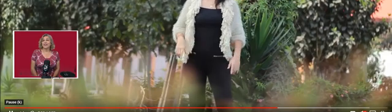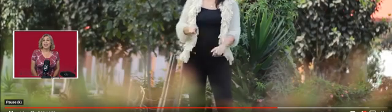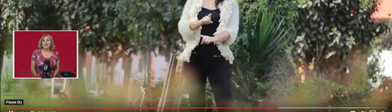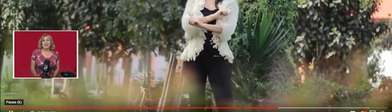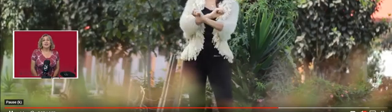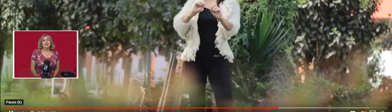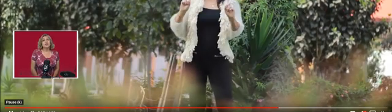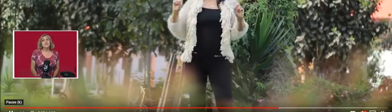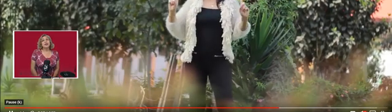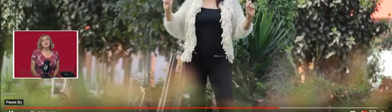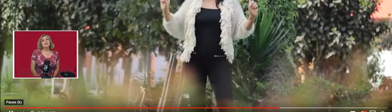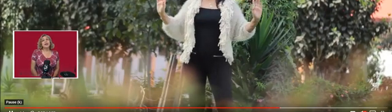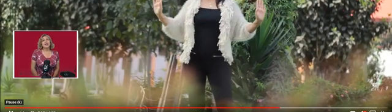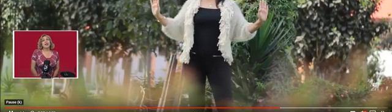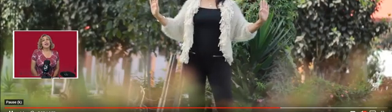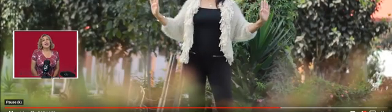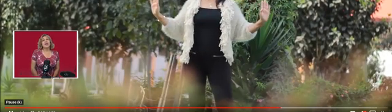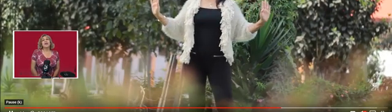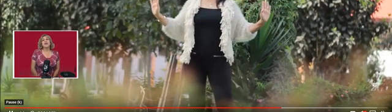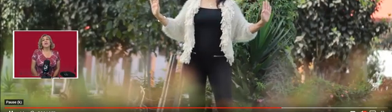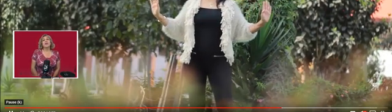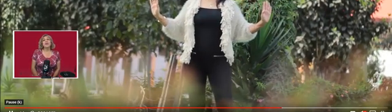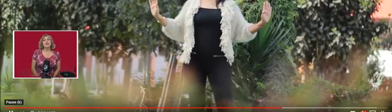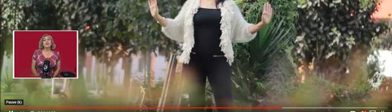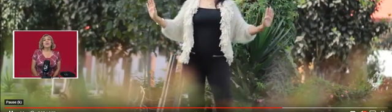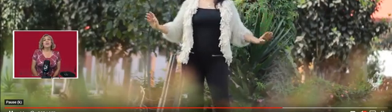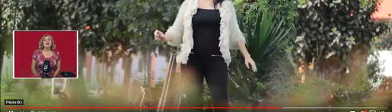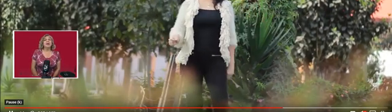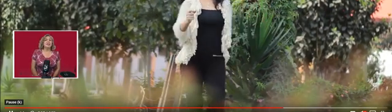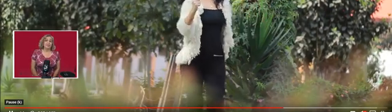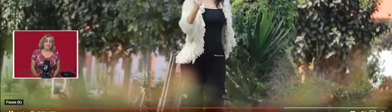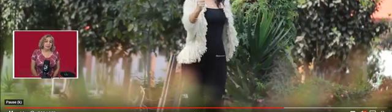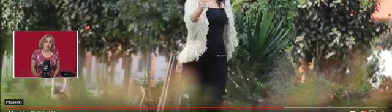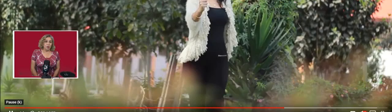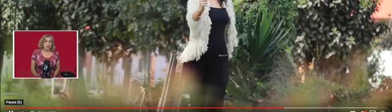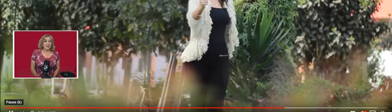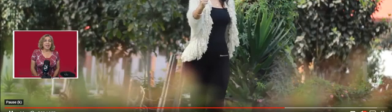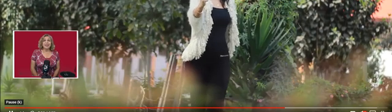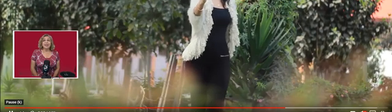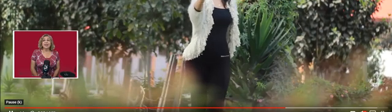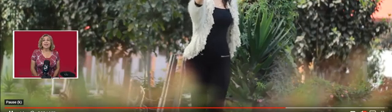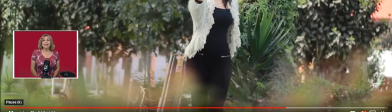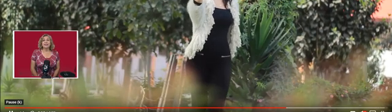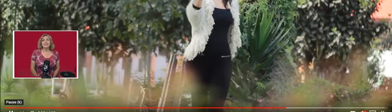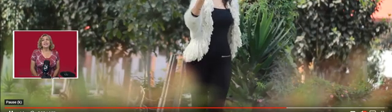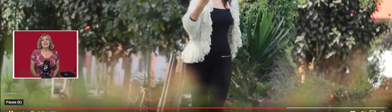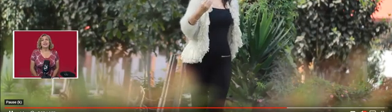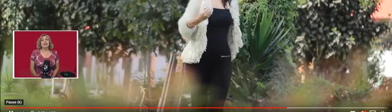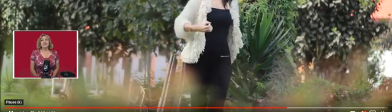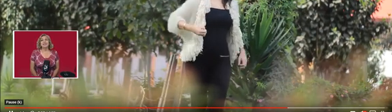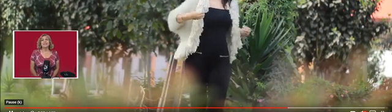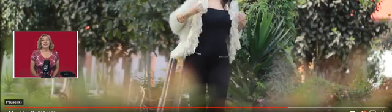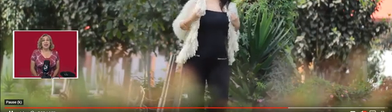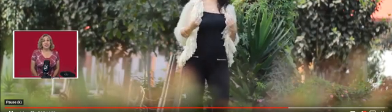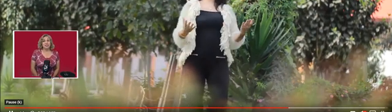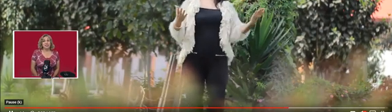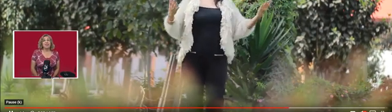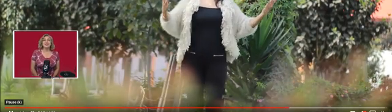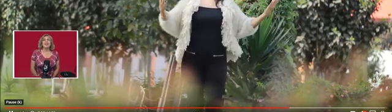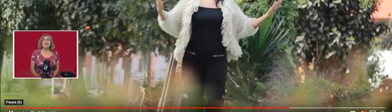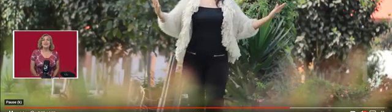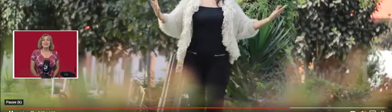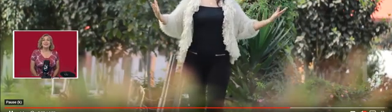an attorney expresa expresses que Guzmán Loera that Guzman Loera